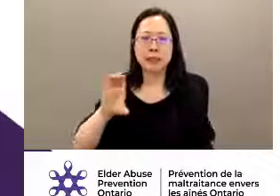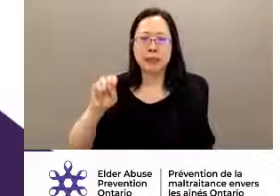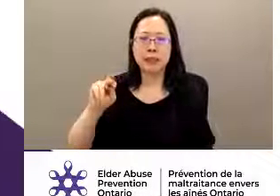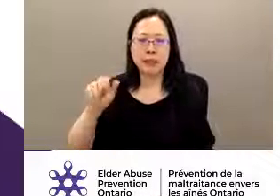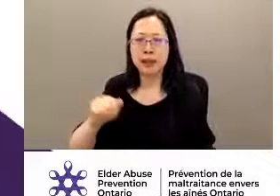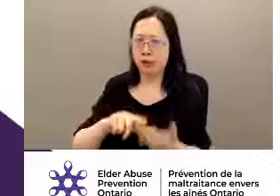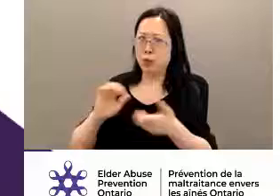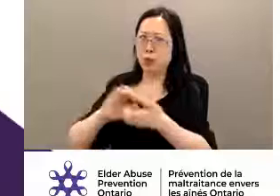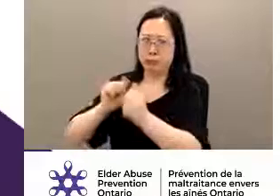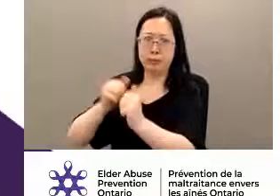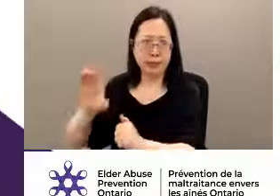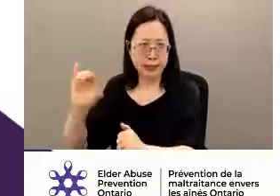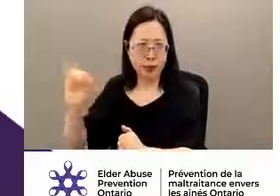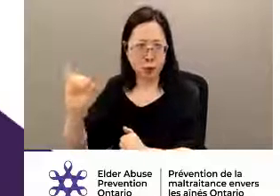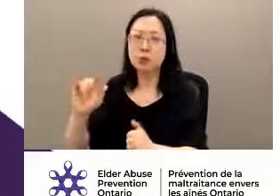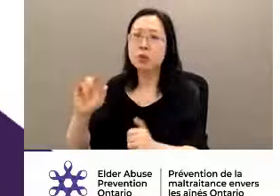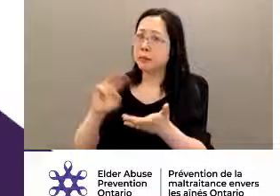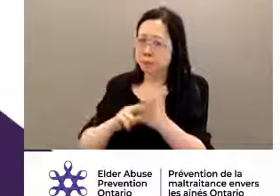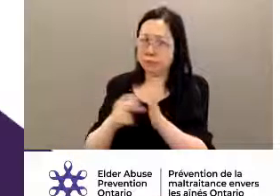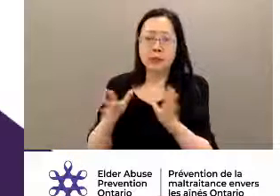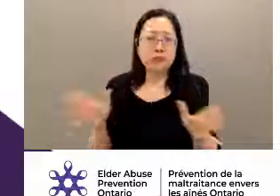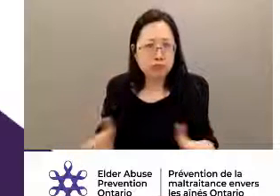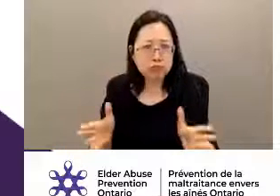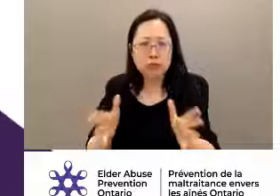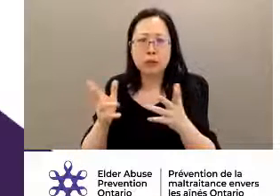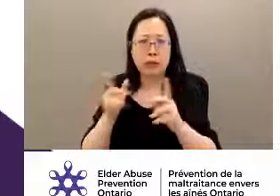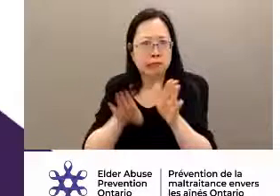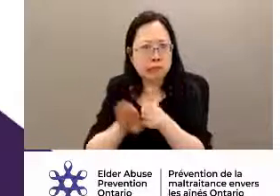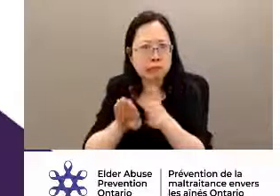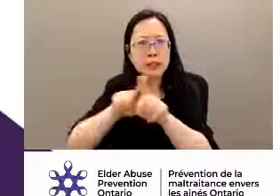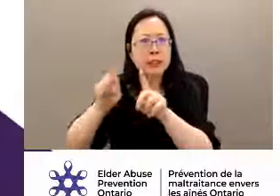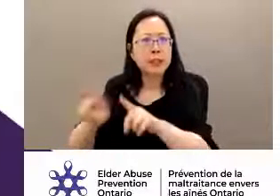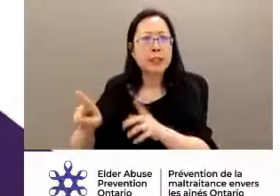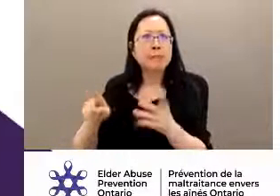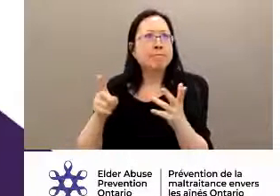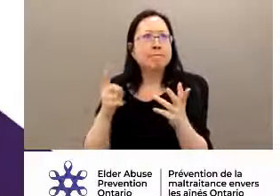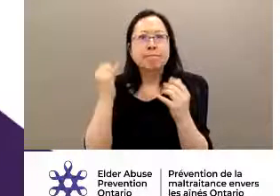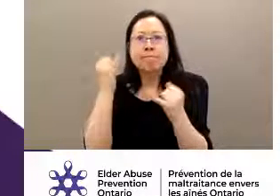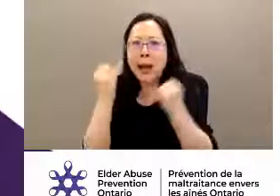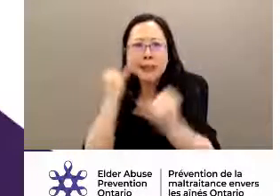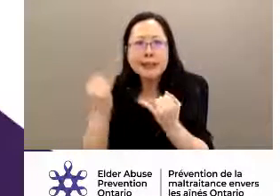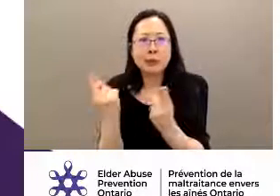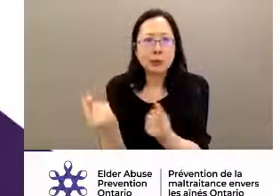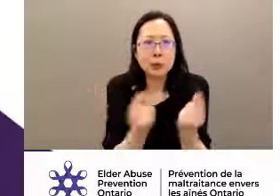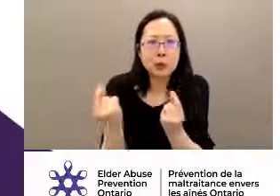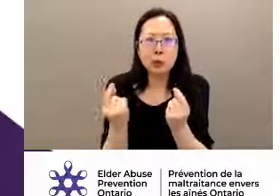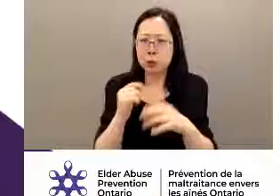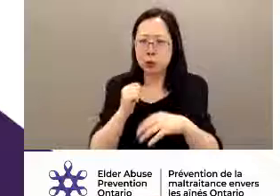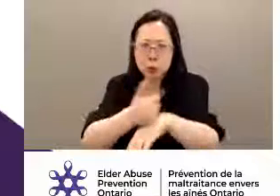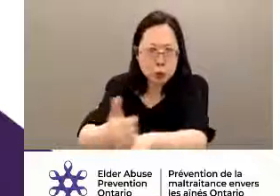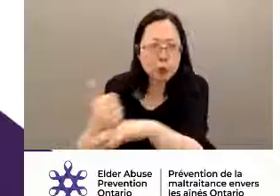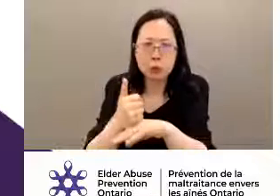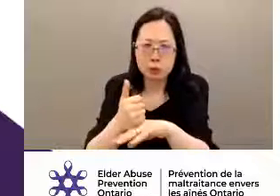Columbia, are working towards developing a campaign for everyone to use this coming June. So